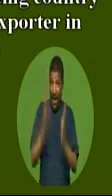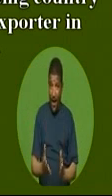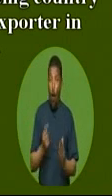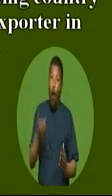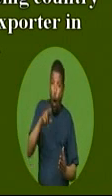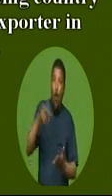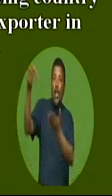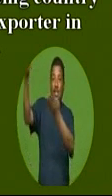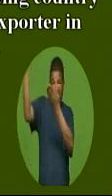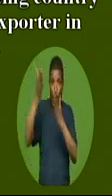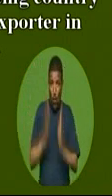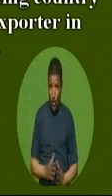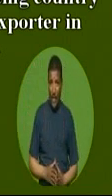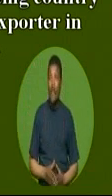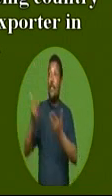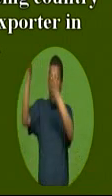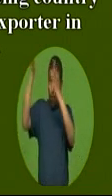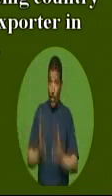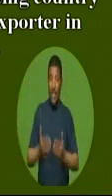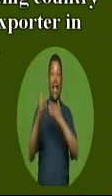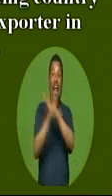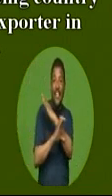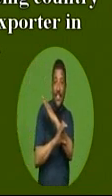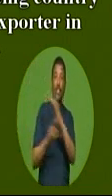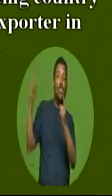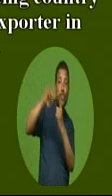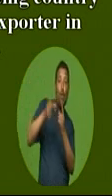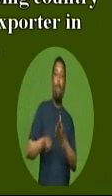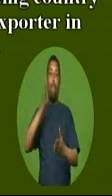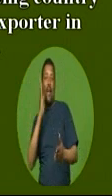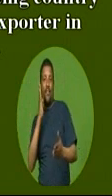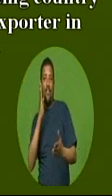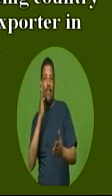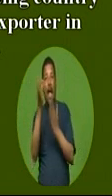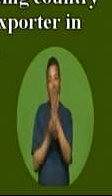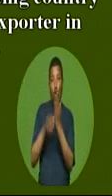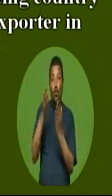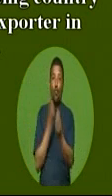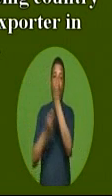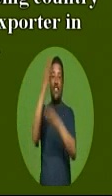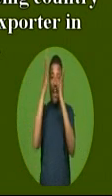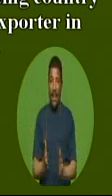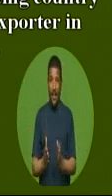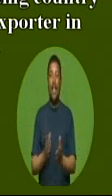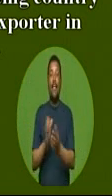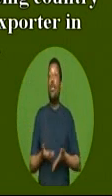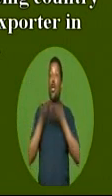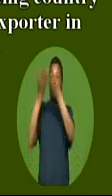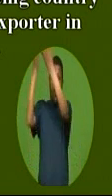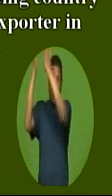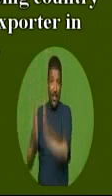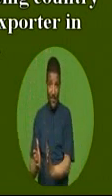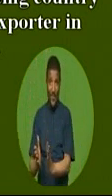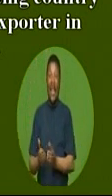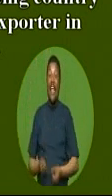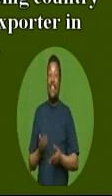importer in the importing country to the bank account of the seller or the exporter in